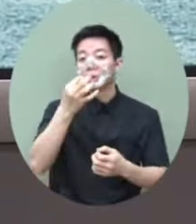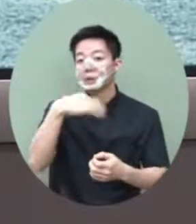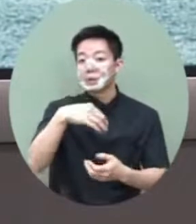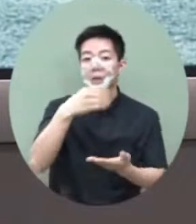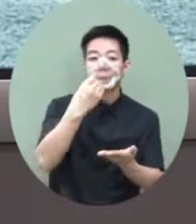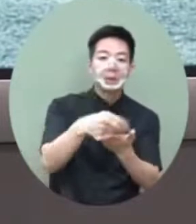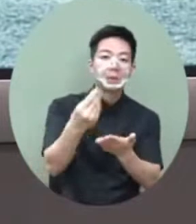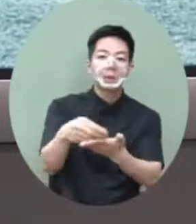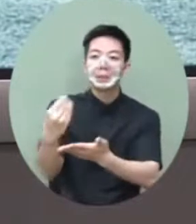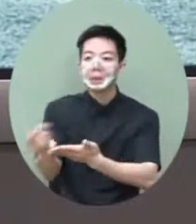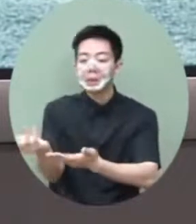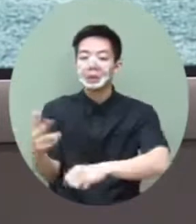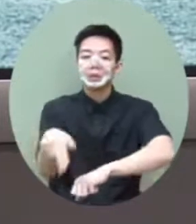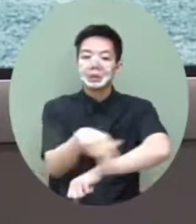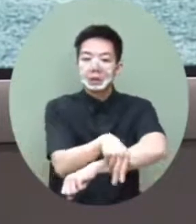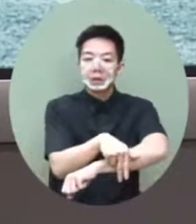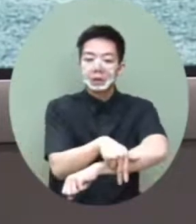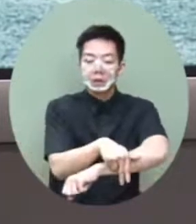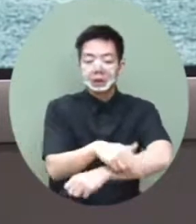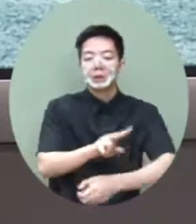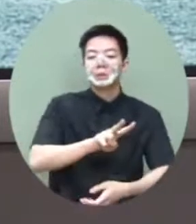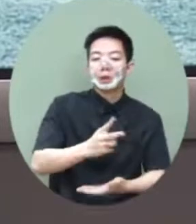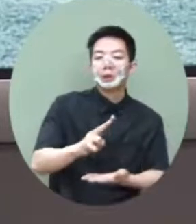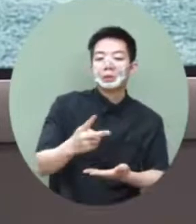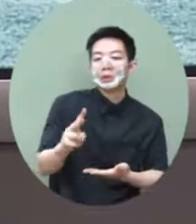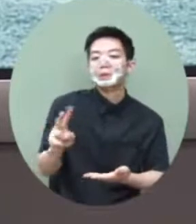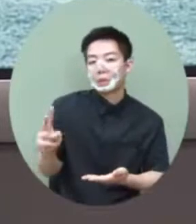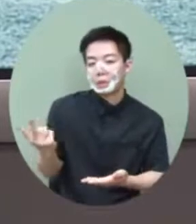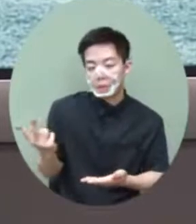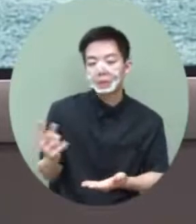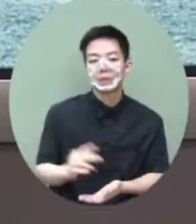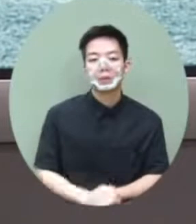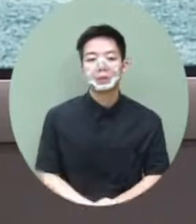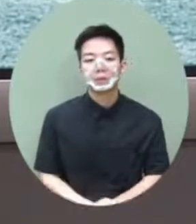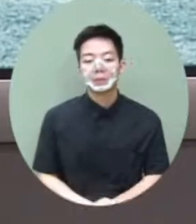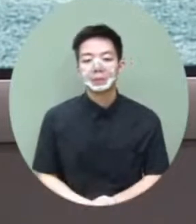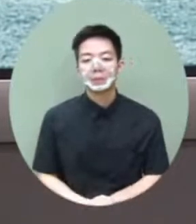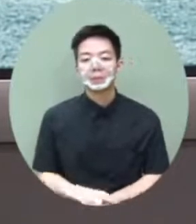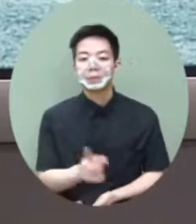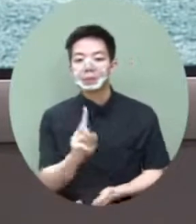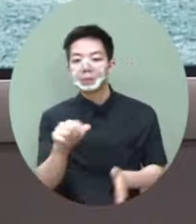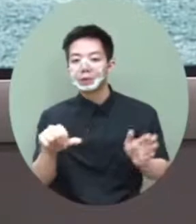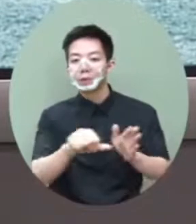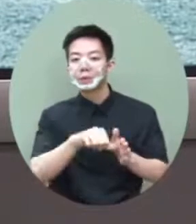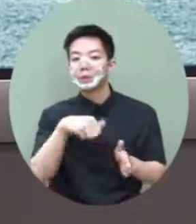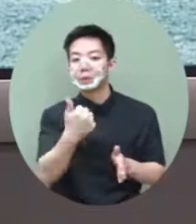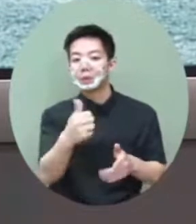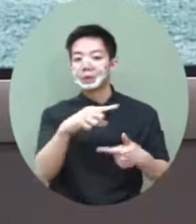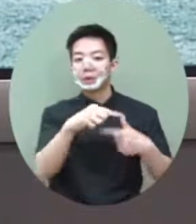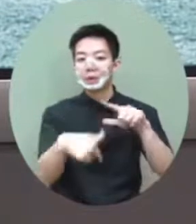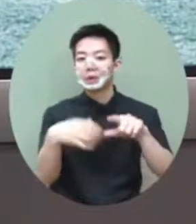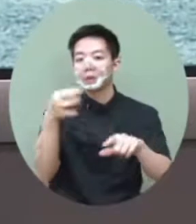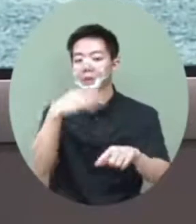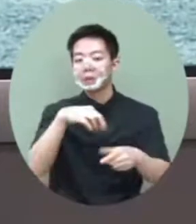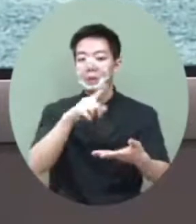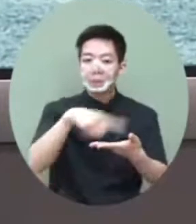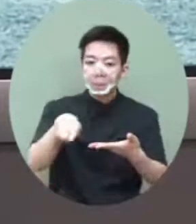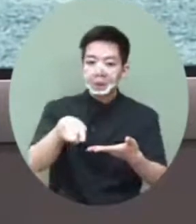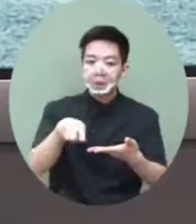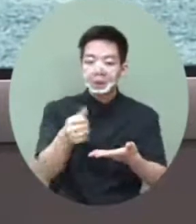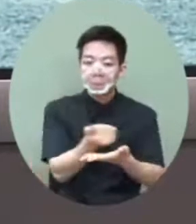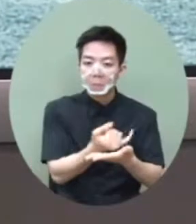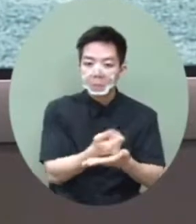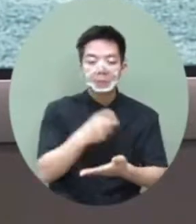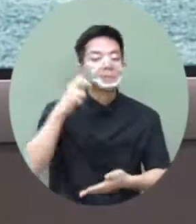medications to the most needy population to protect them. So I think the clinical guidelines would